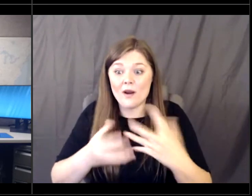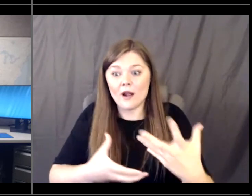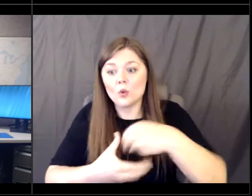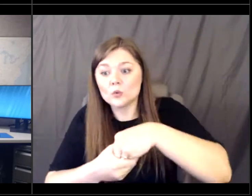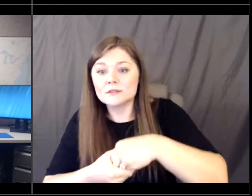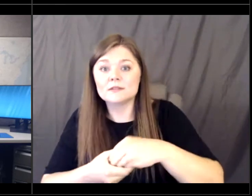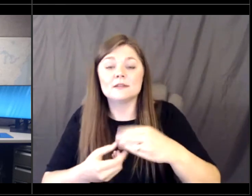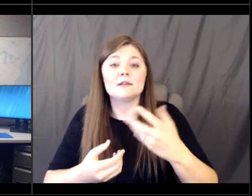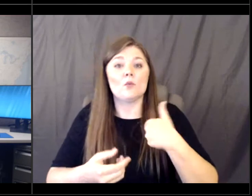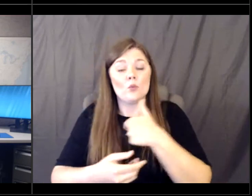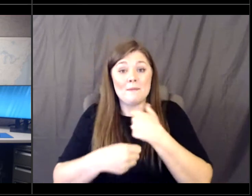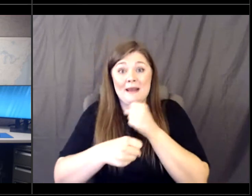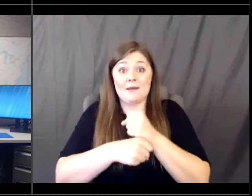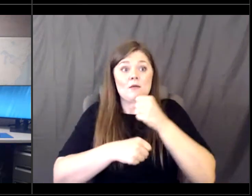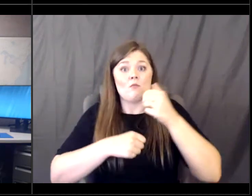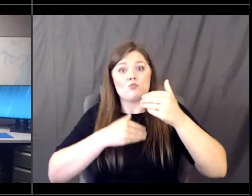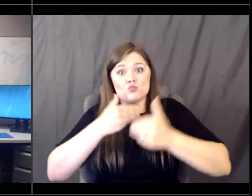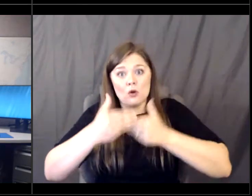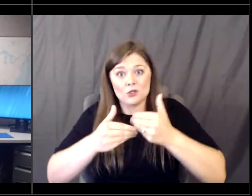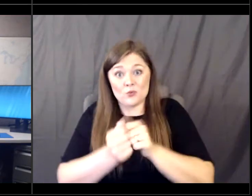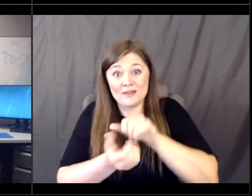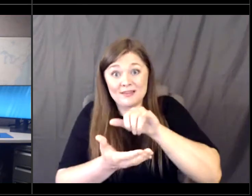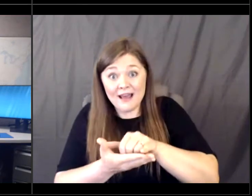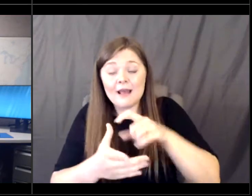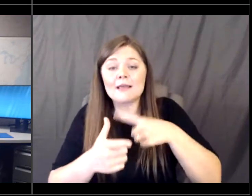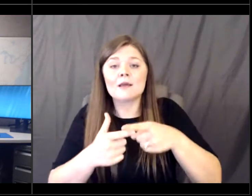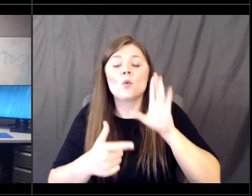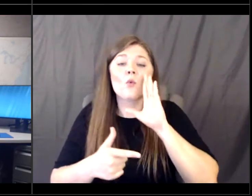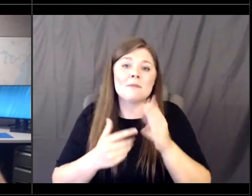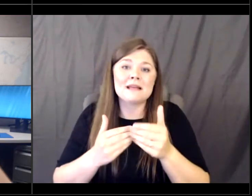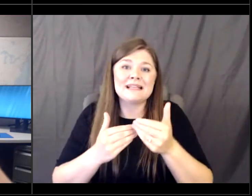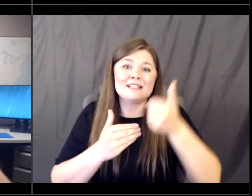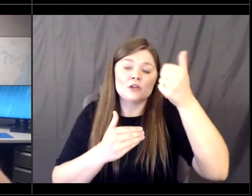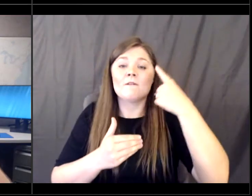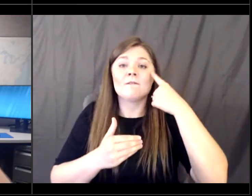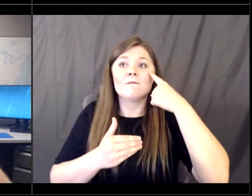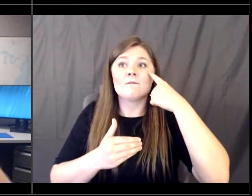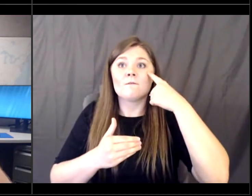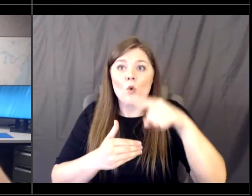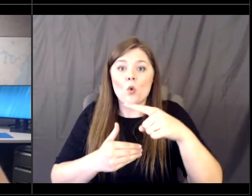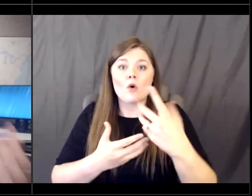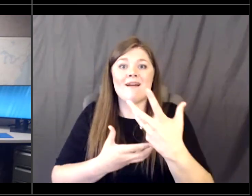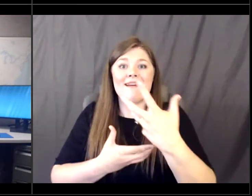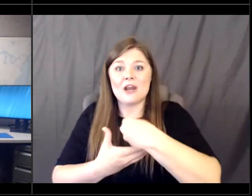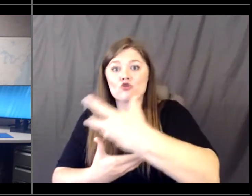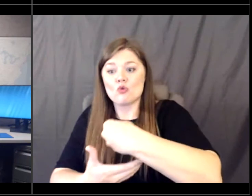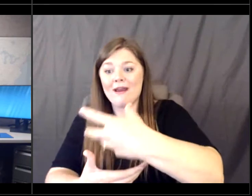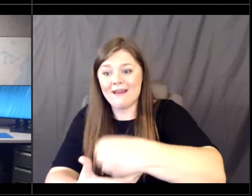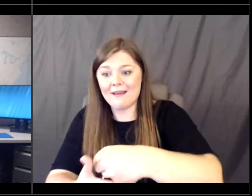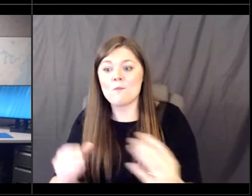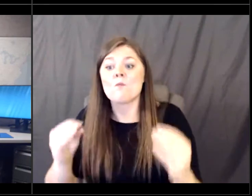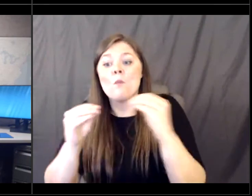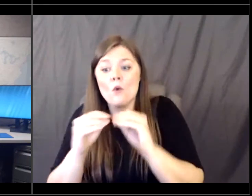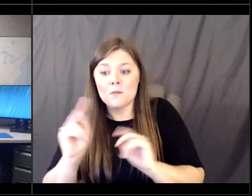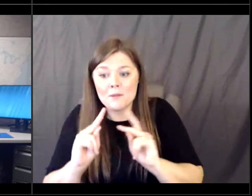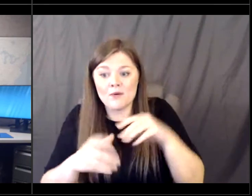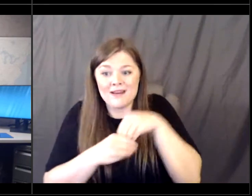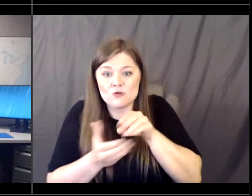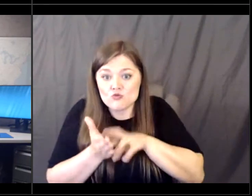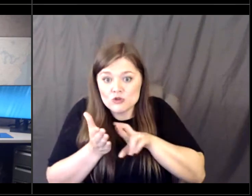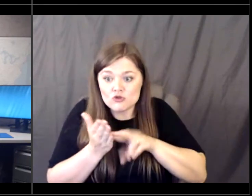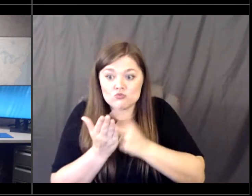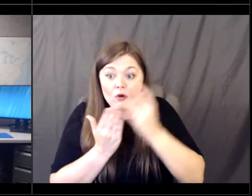on that, it'll be easier to integrate people into our research projects. Should we start another